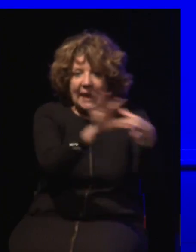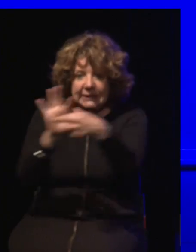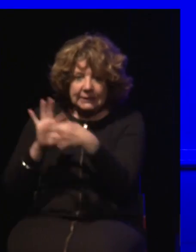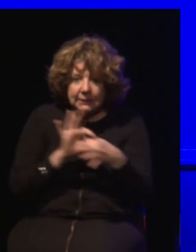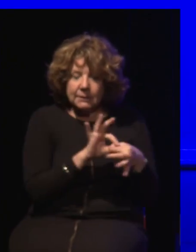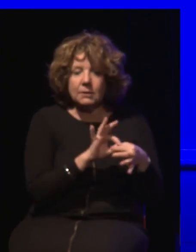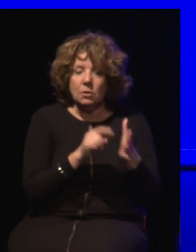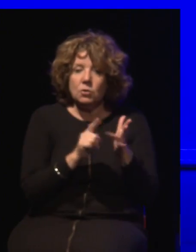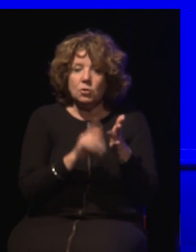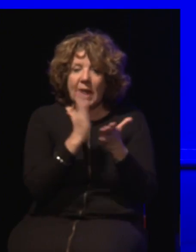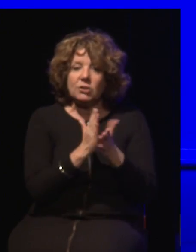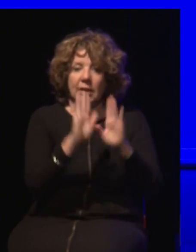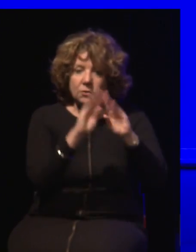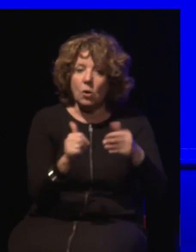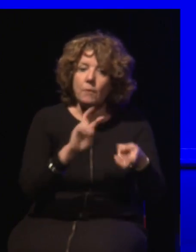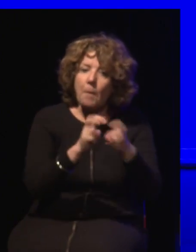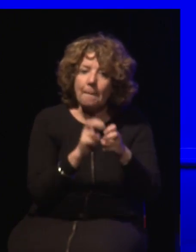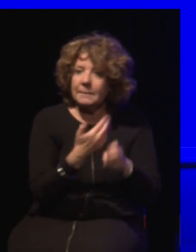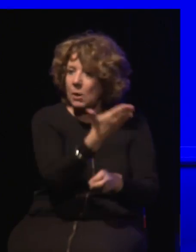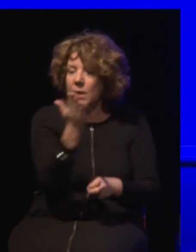face today.